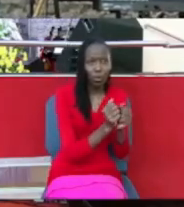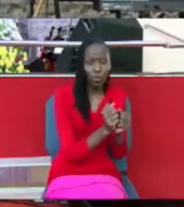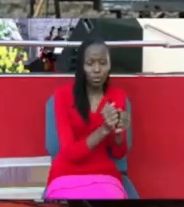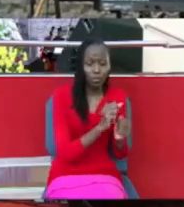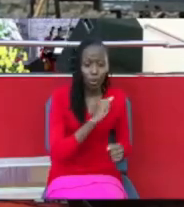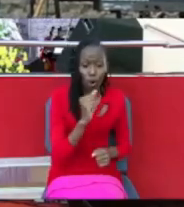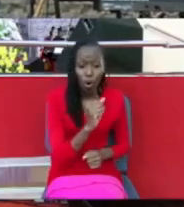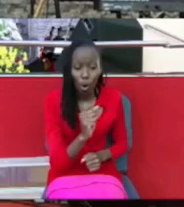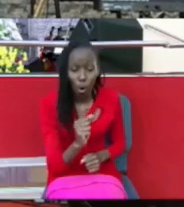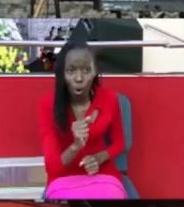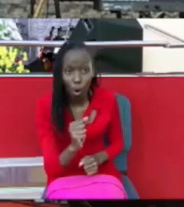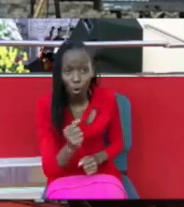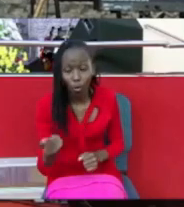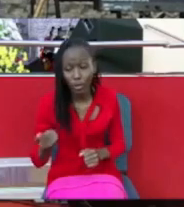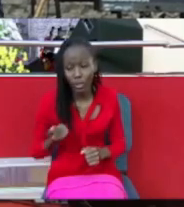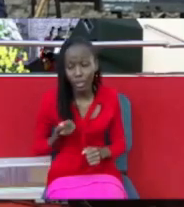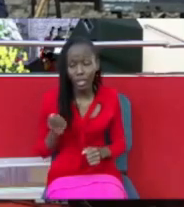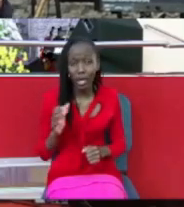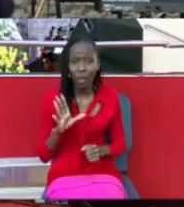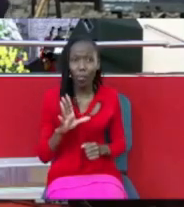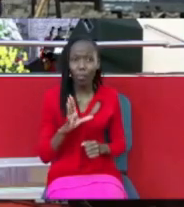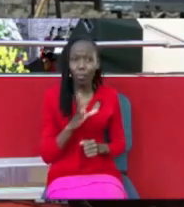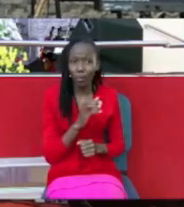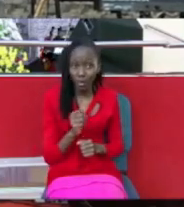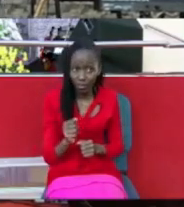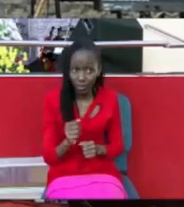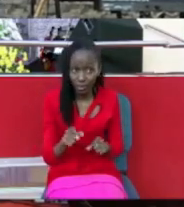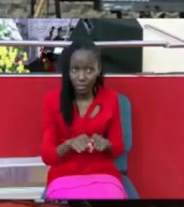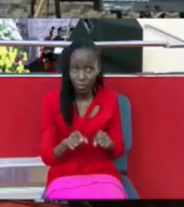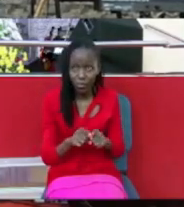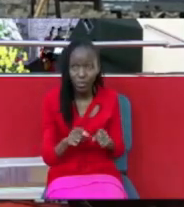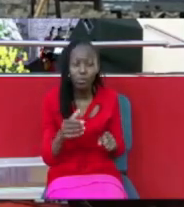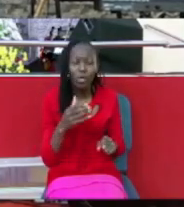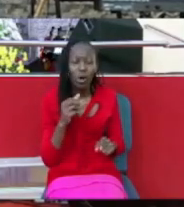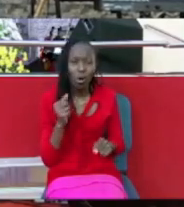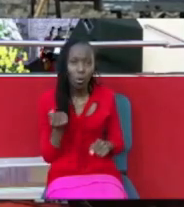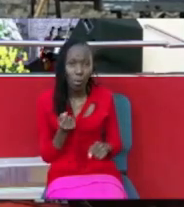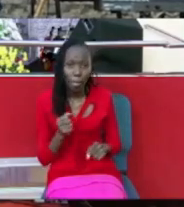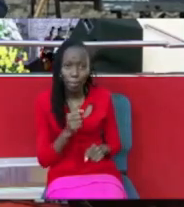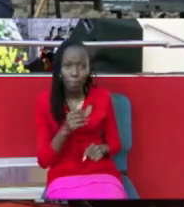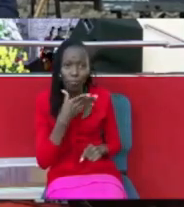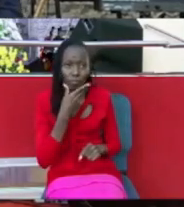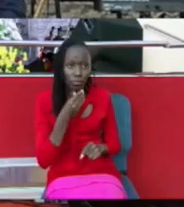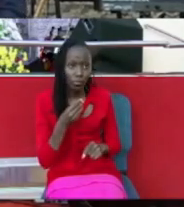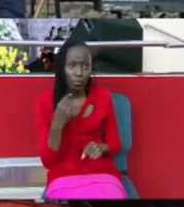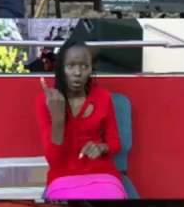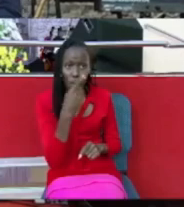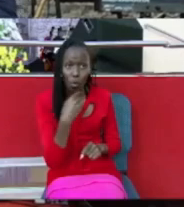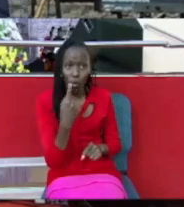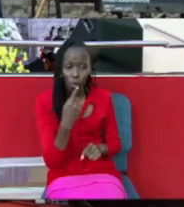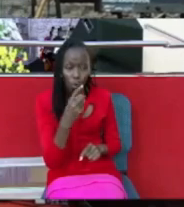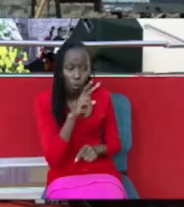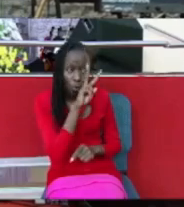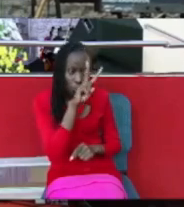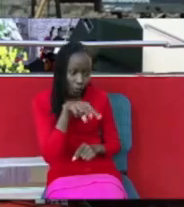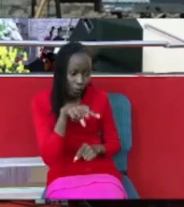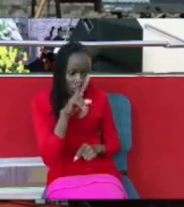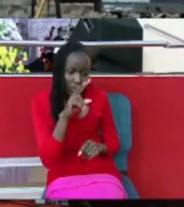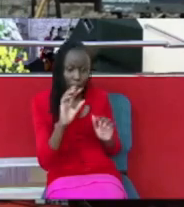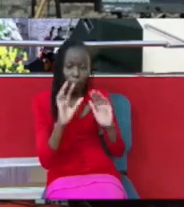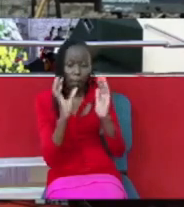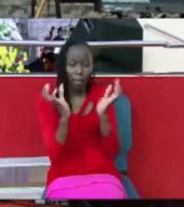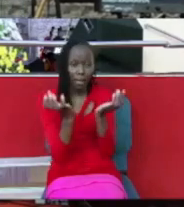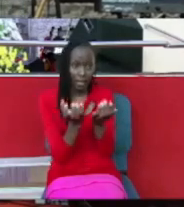old grandmother or grandfather. Na yule nyanya ama babu mkongwe. Who has never seen a classroom.